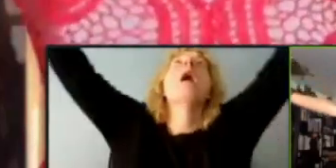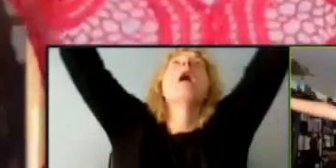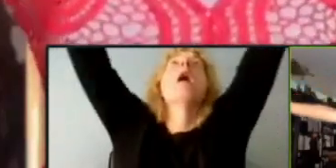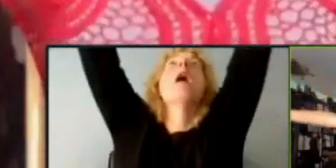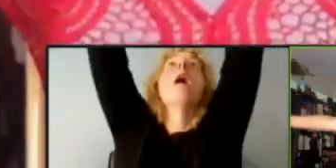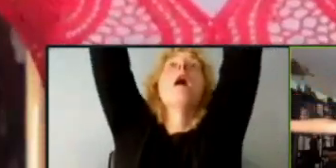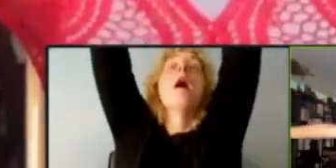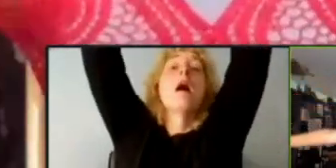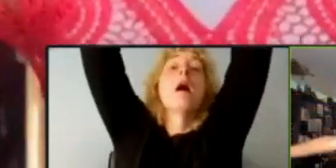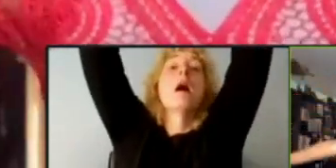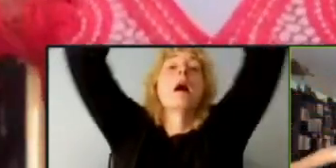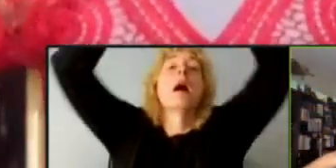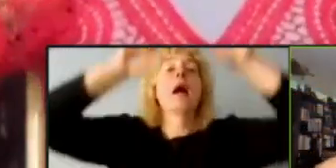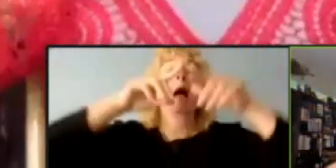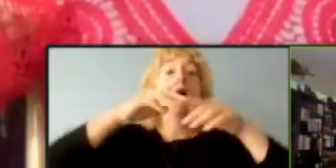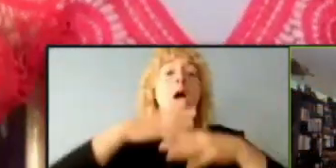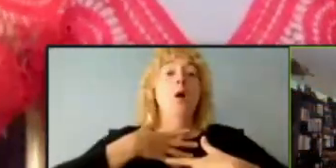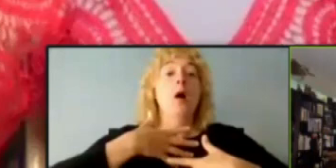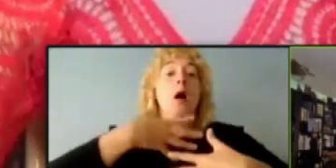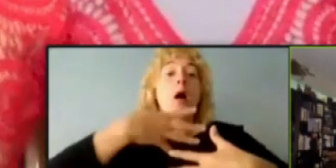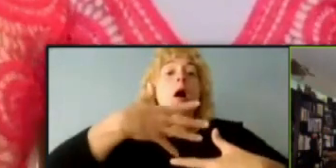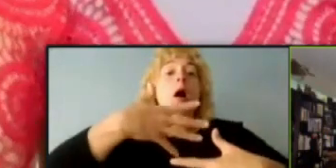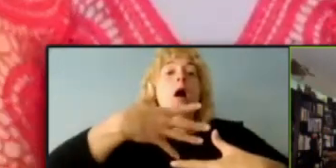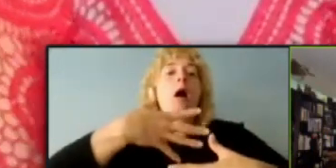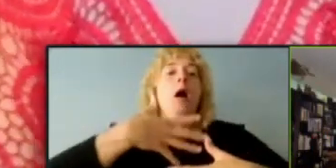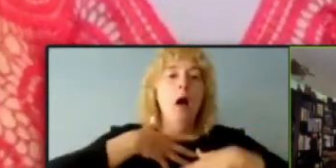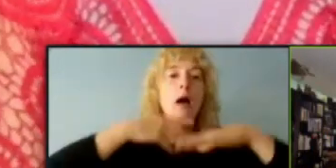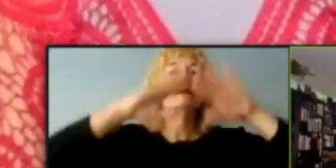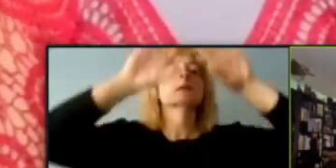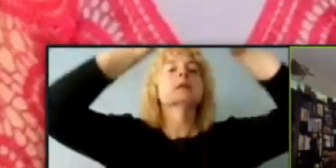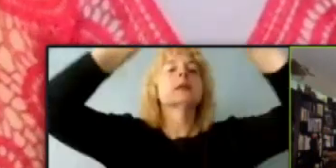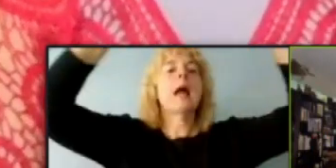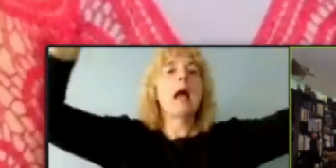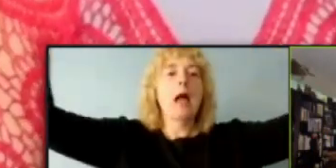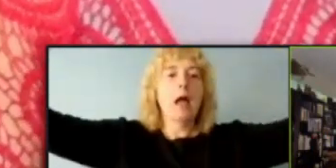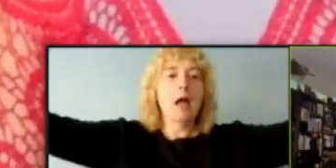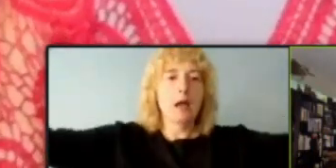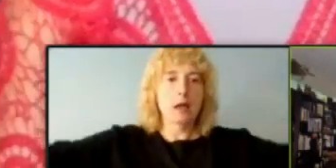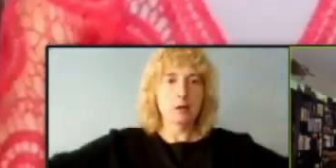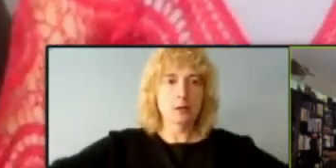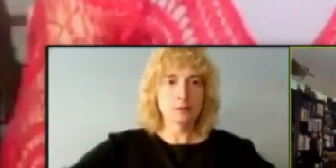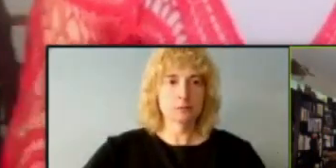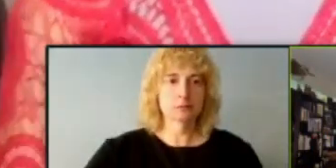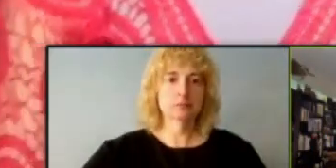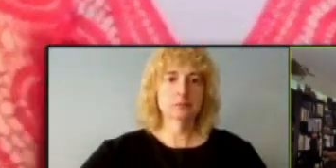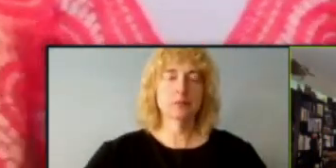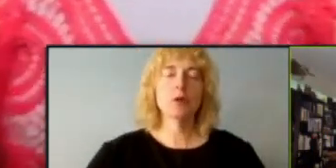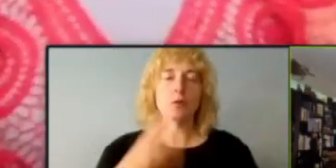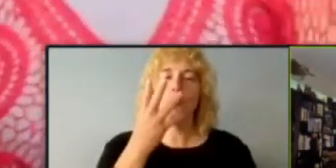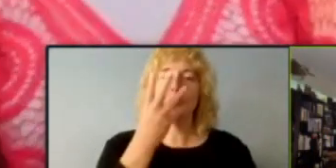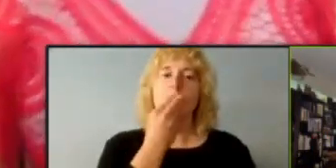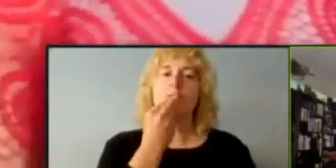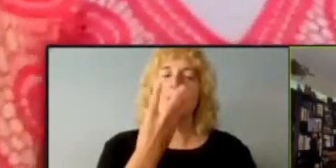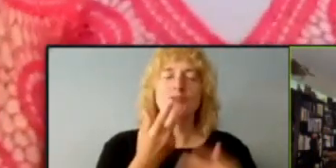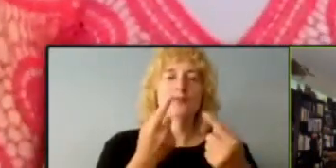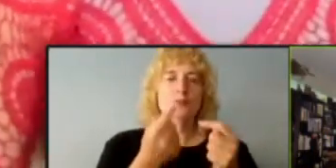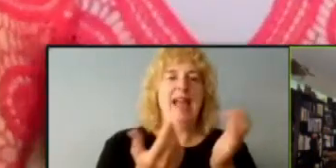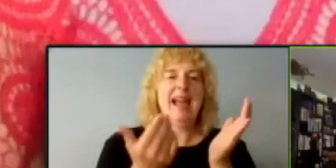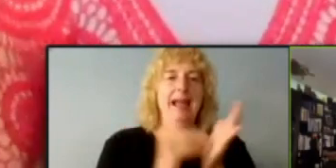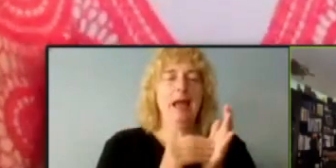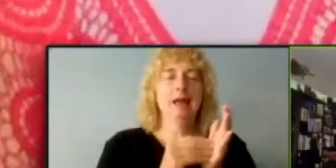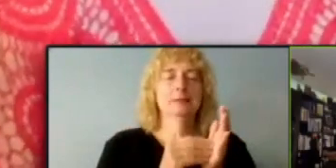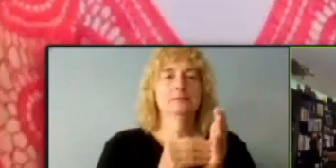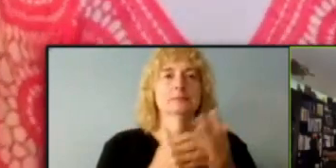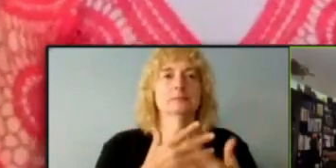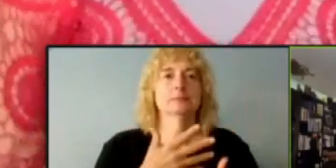wide and to the side and bring them down. Beautiful. I'm going to try that again. Ready? And